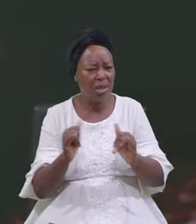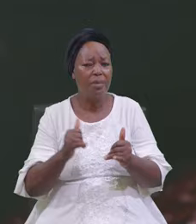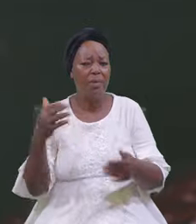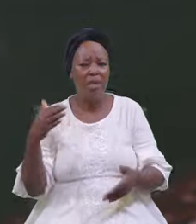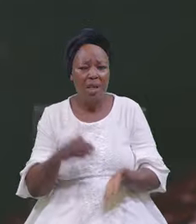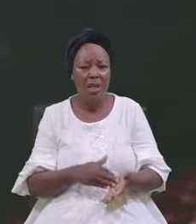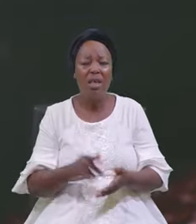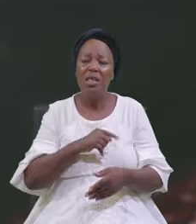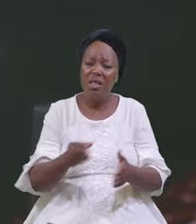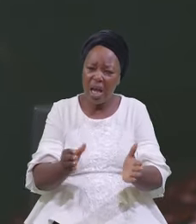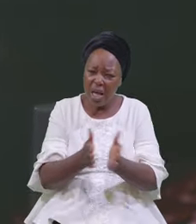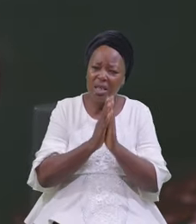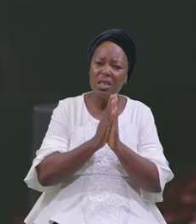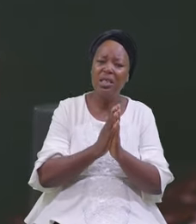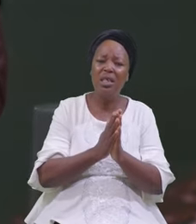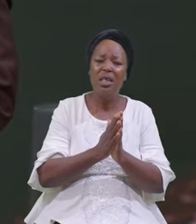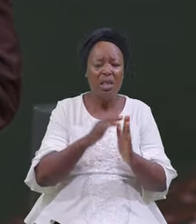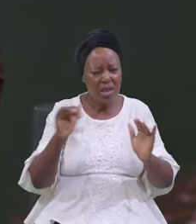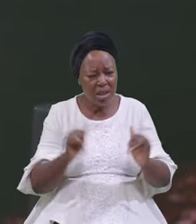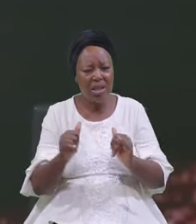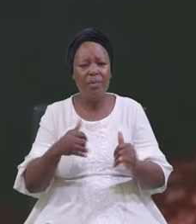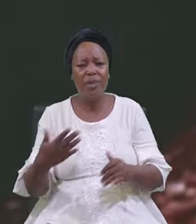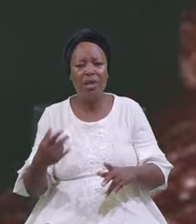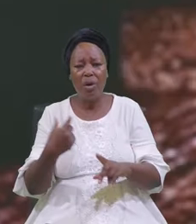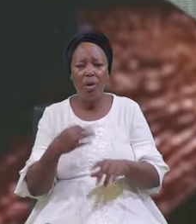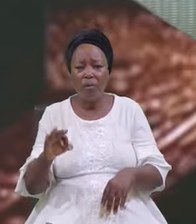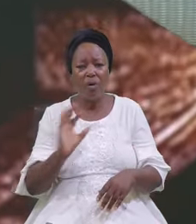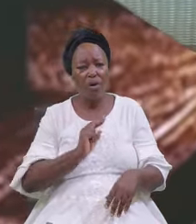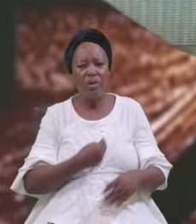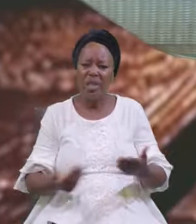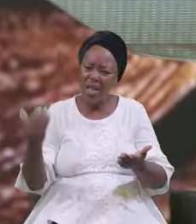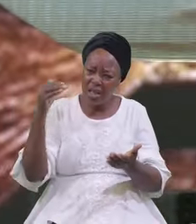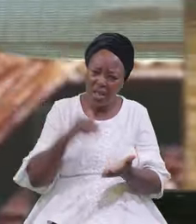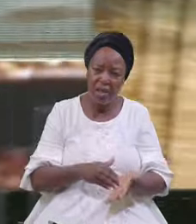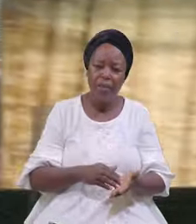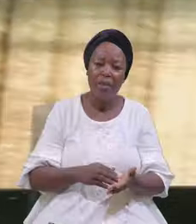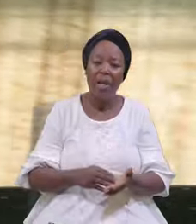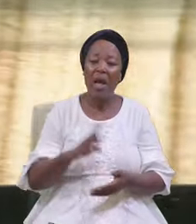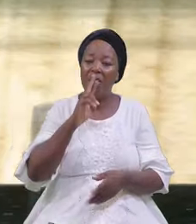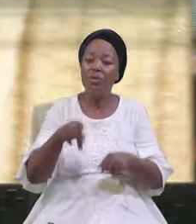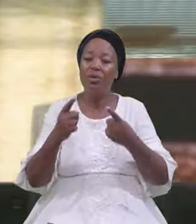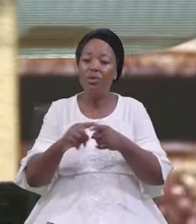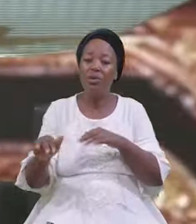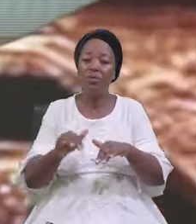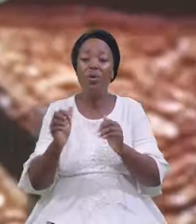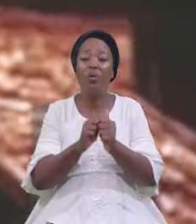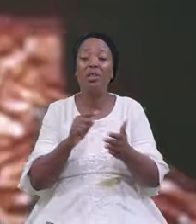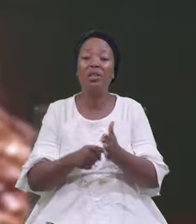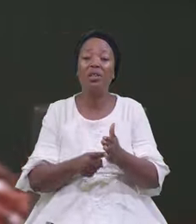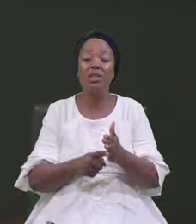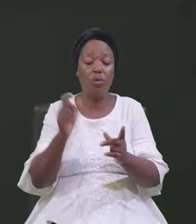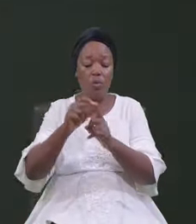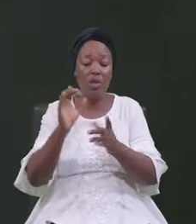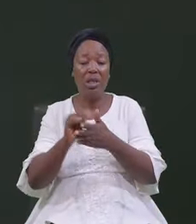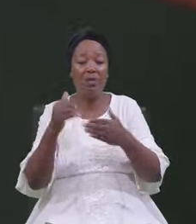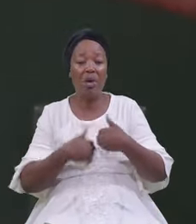He's demanding of the same thing of us again. Are you going to deal with this message like you've